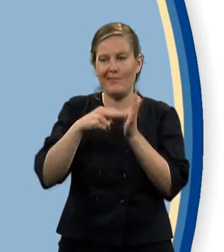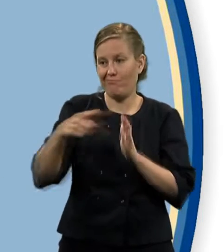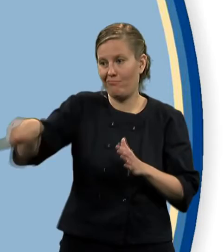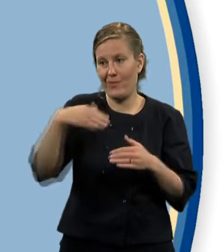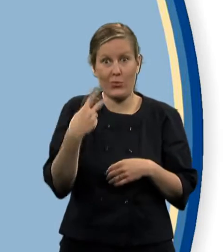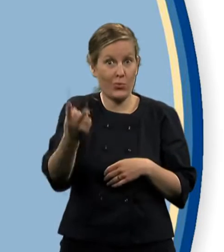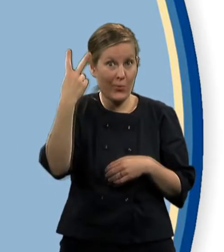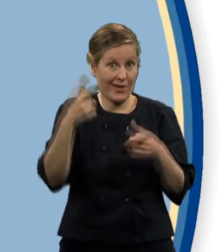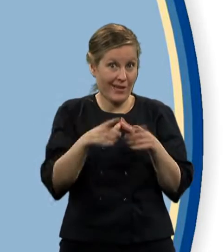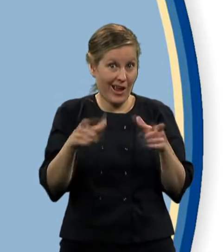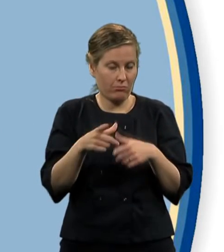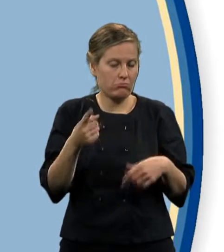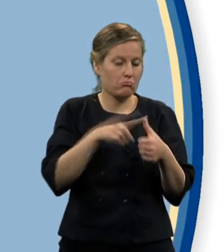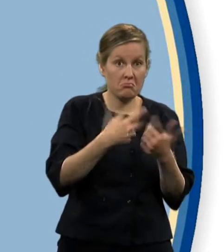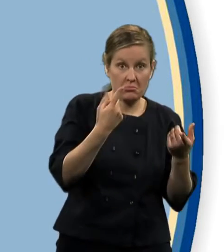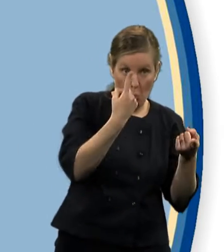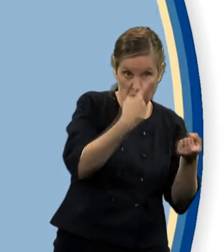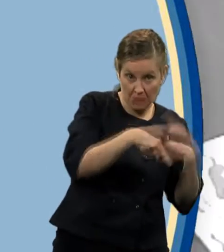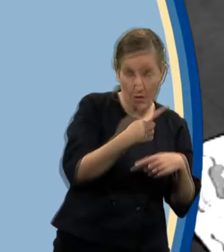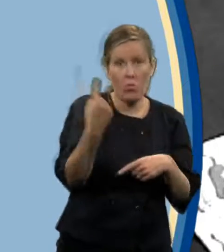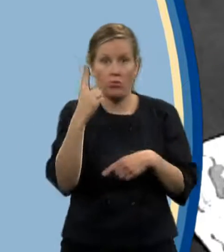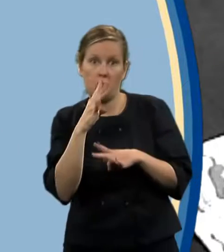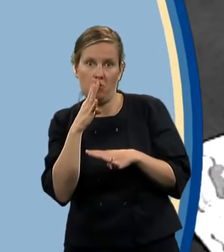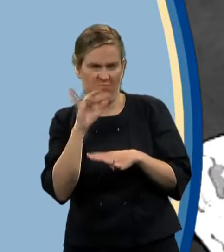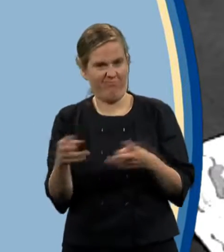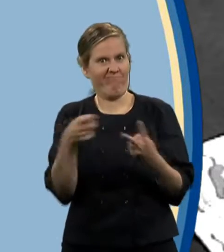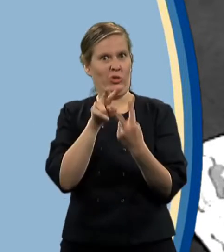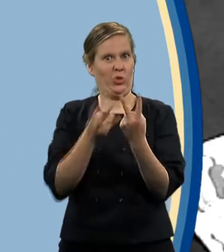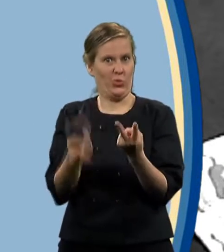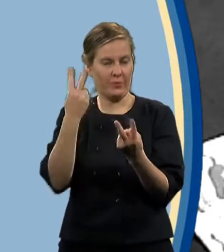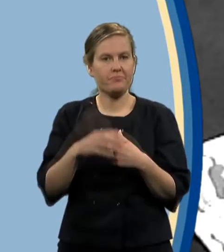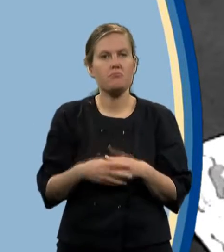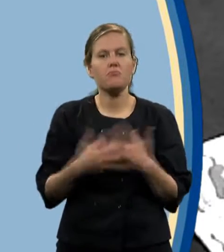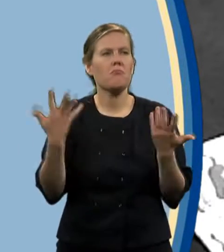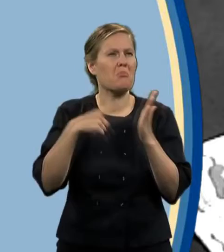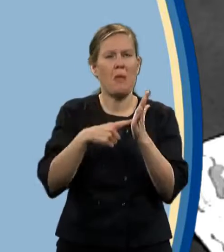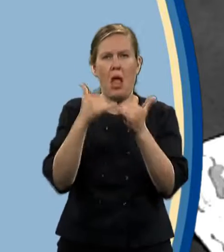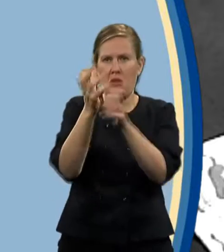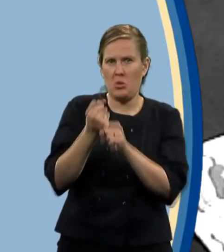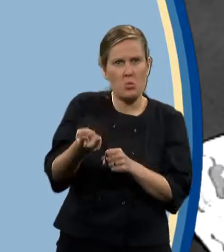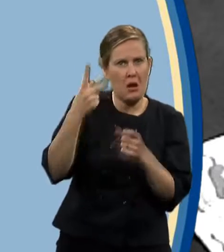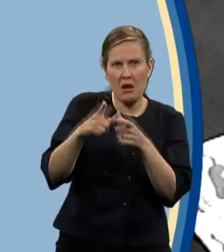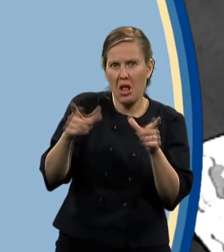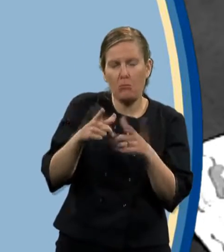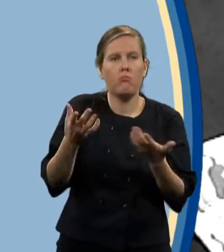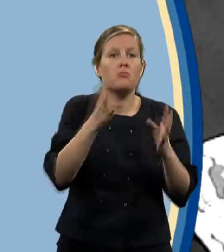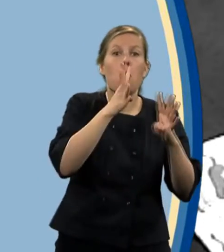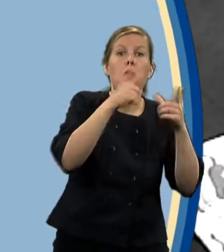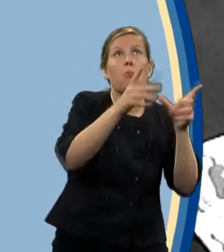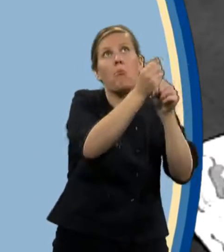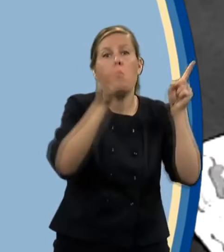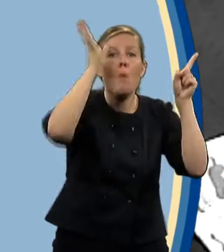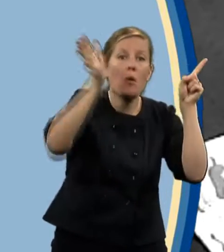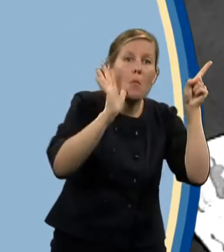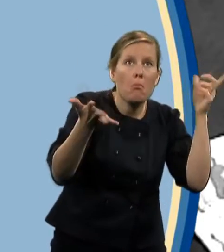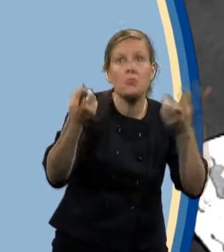getting two languages, both a sign language and a spoken language, perhaps spoken language from a grandparent and signing from the